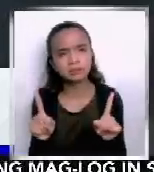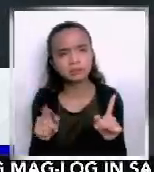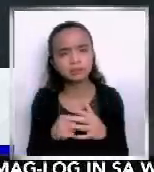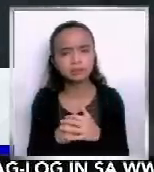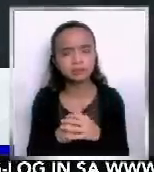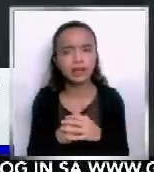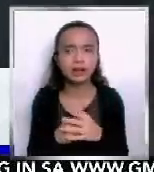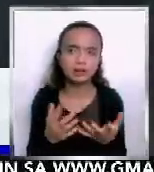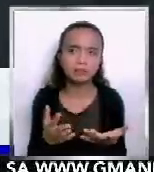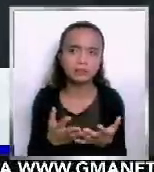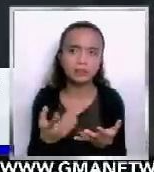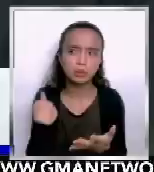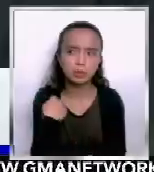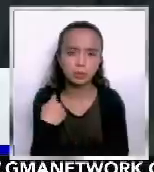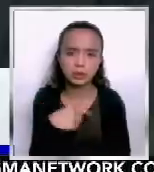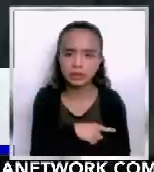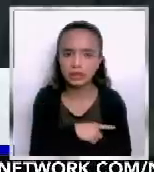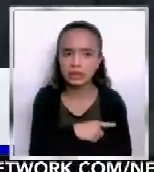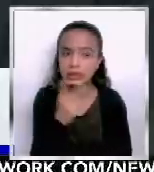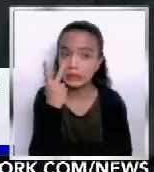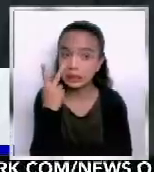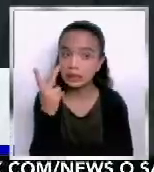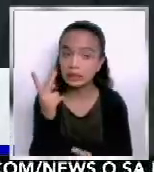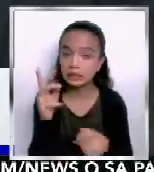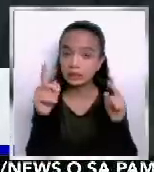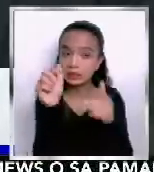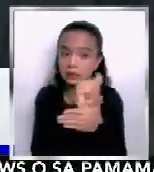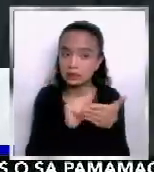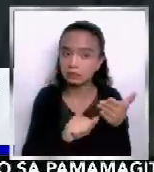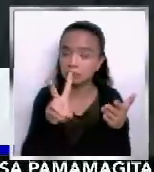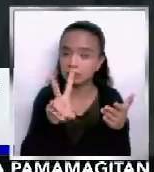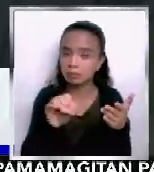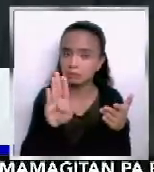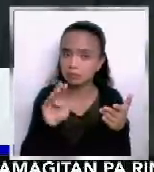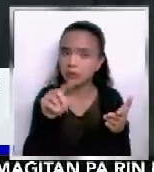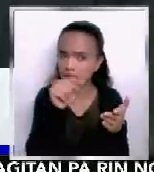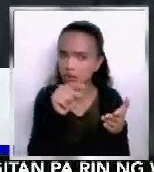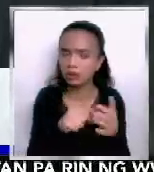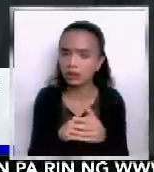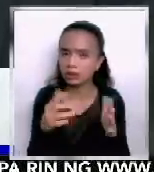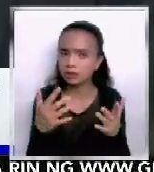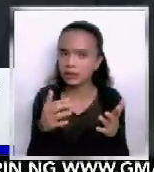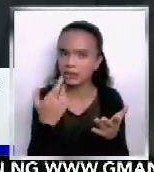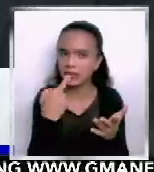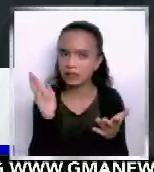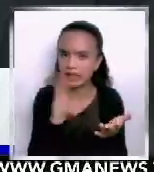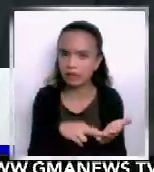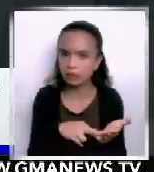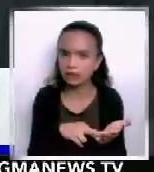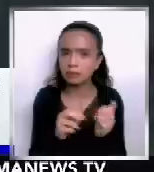that we seized that painting in 2014. And it was reported as a replica in the